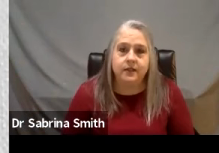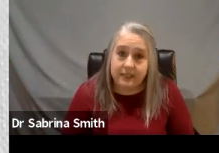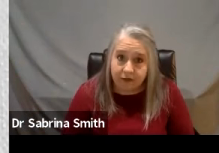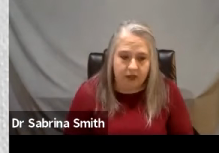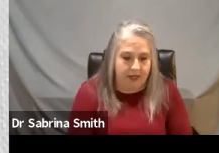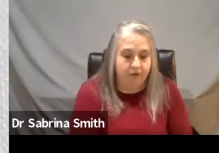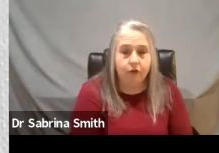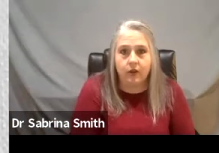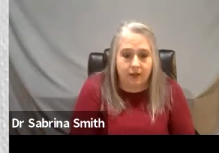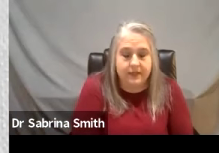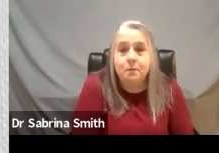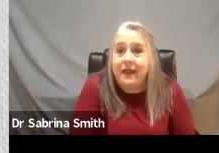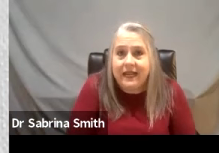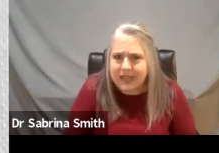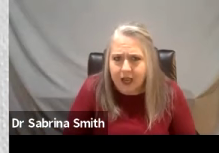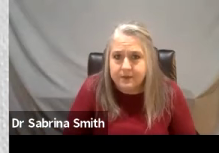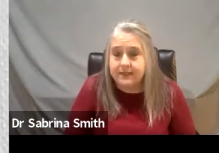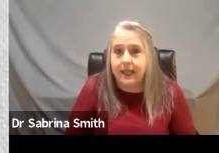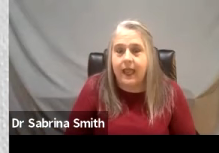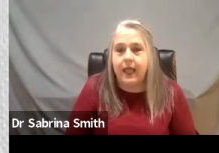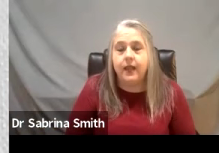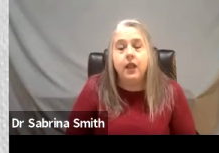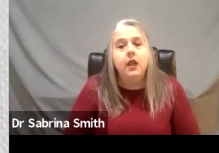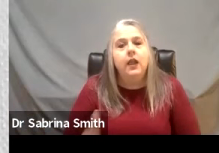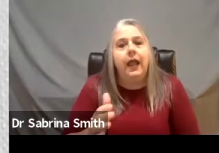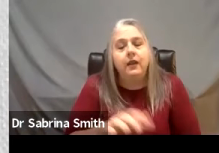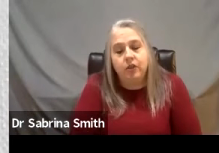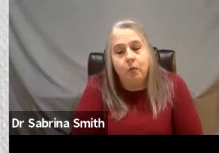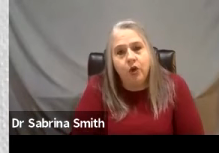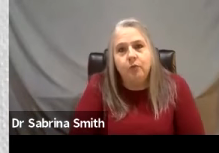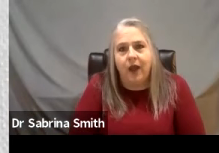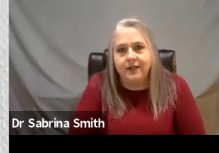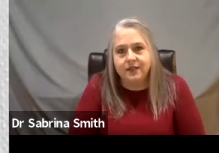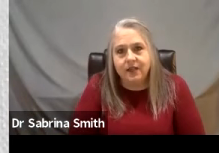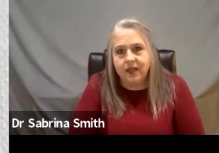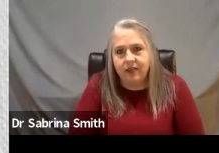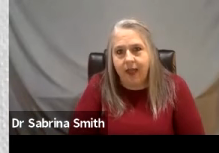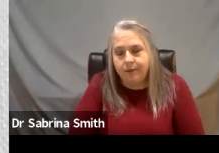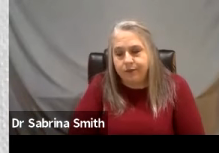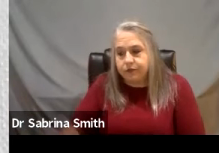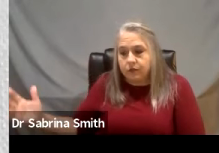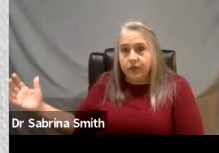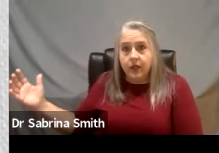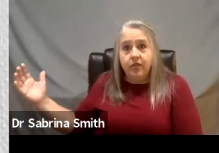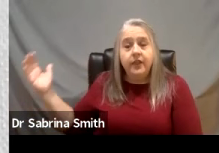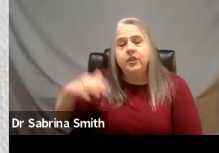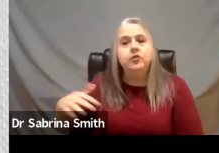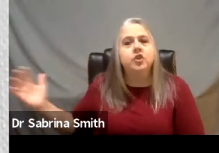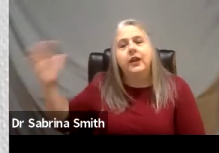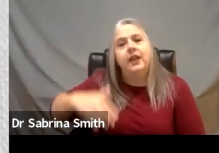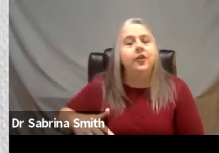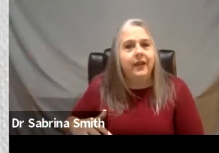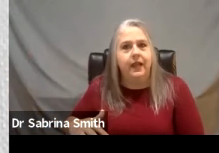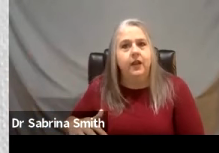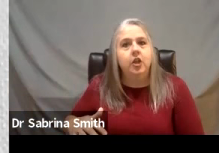think differently for as many times as I can. And the more you practice things like that, then when you